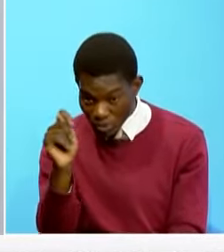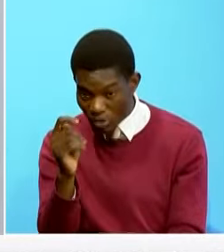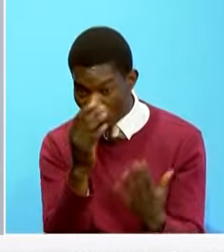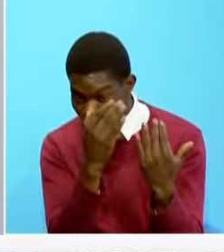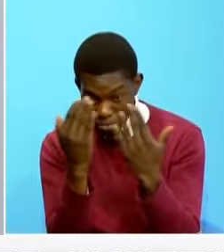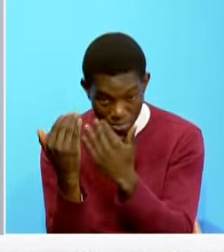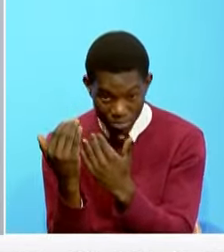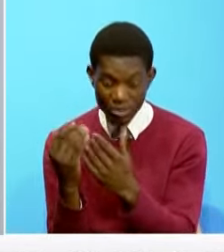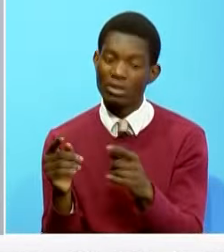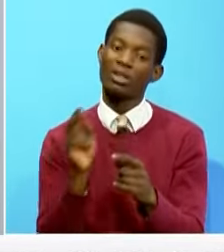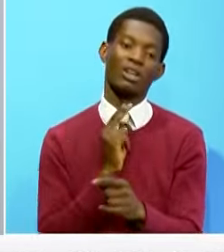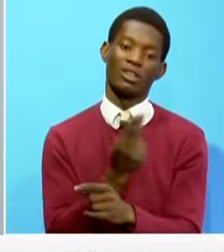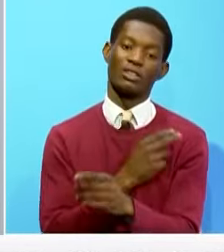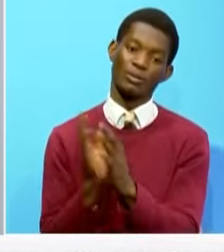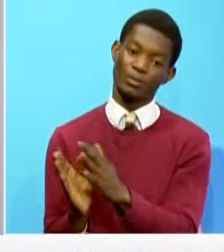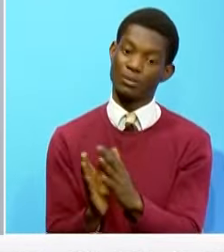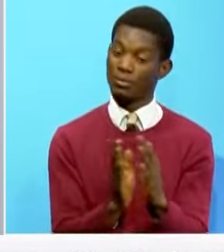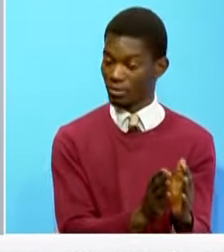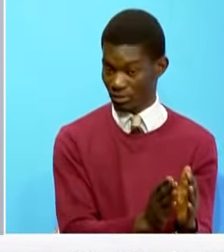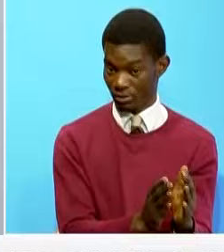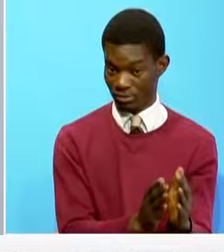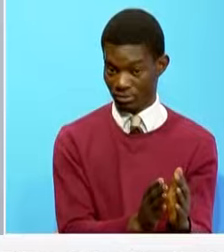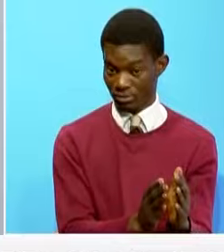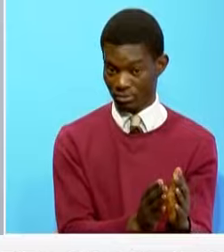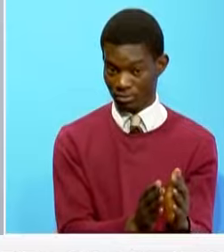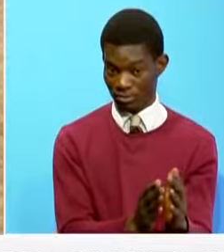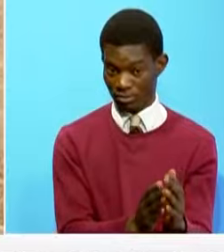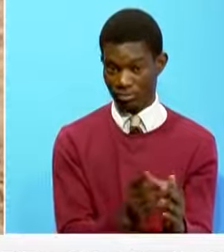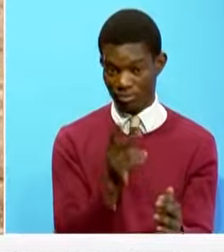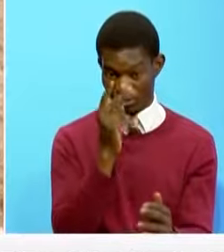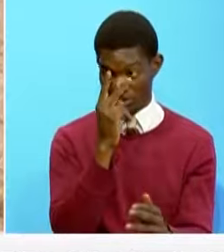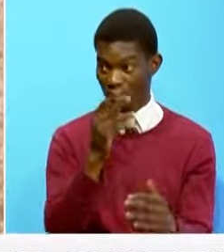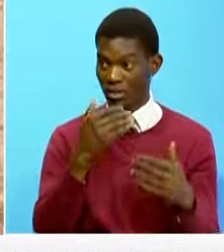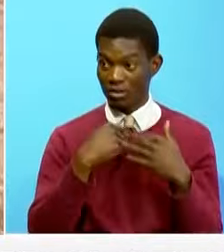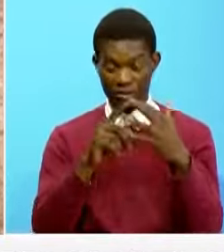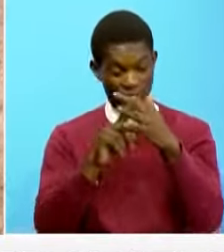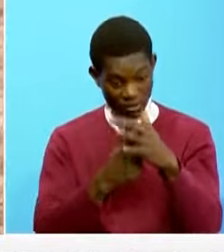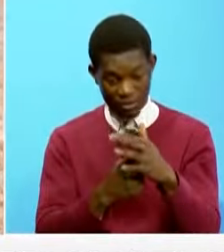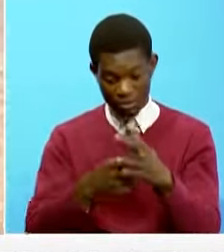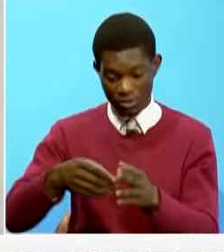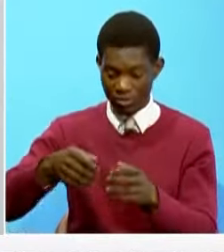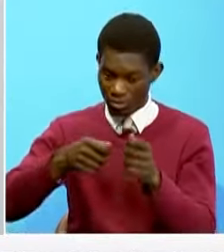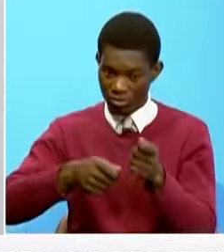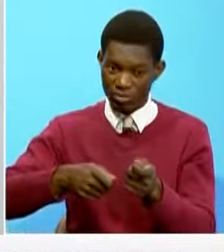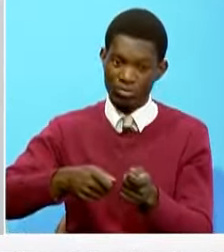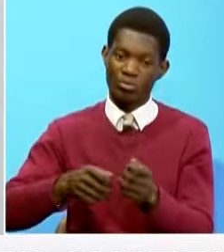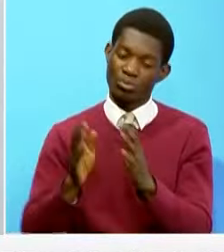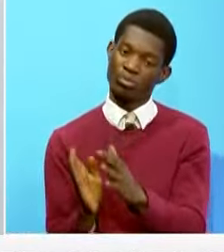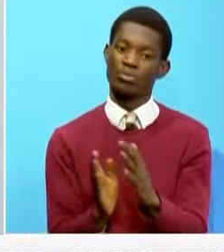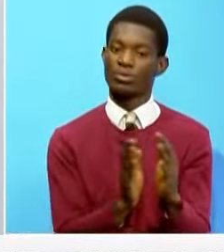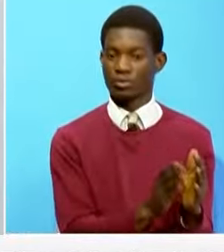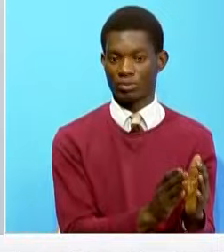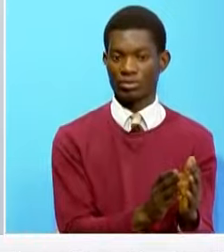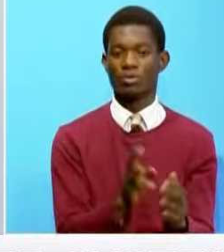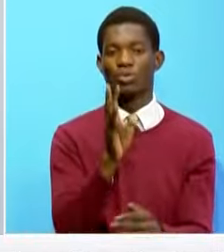kuja. Kumatiza kamba nao abosi watu haba puno. Kuti tichite kuma msanga. Kuma vijava mazi vija. I